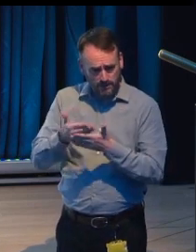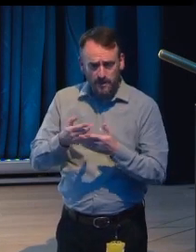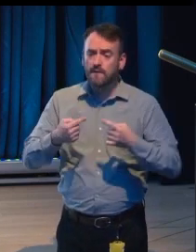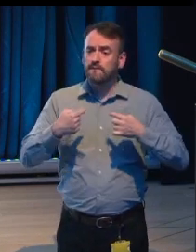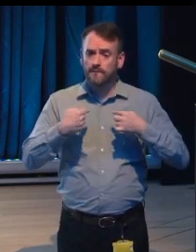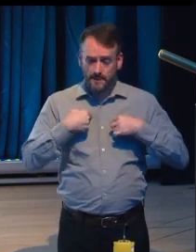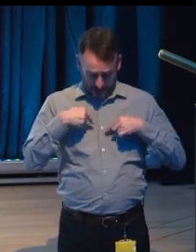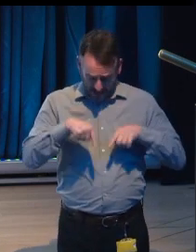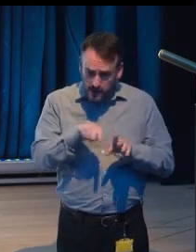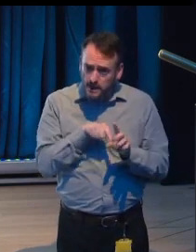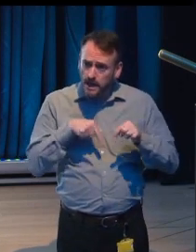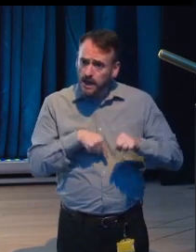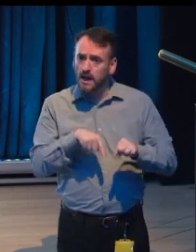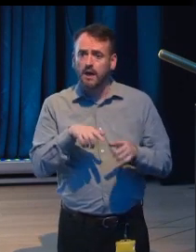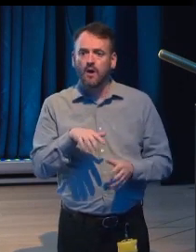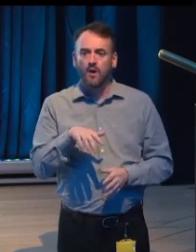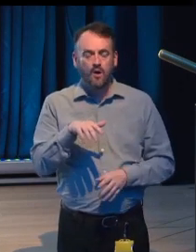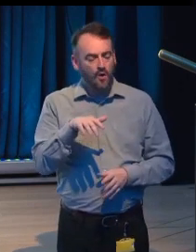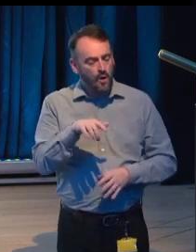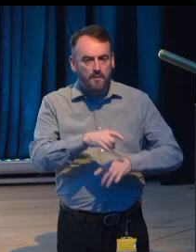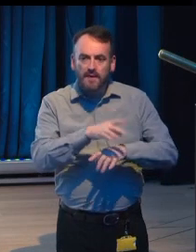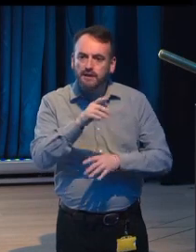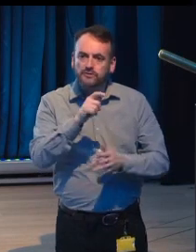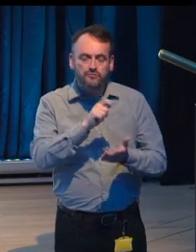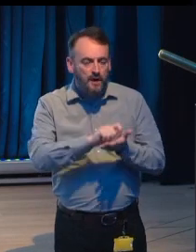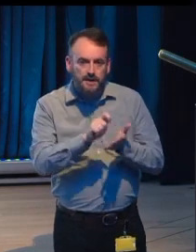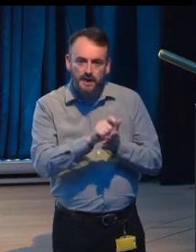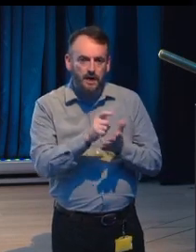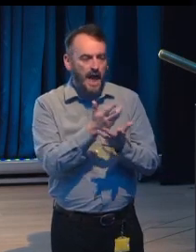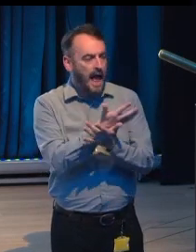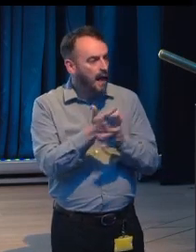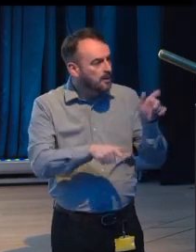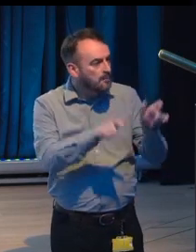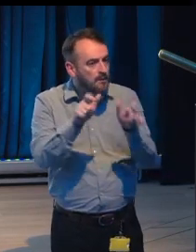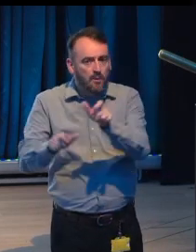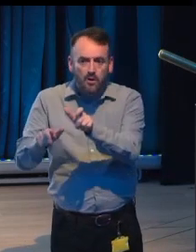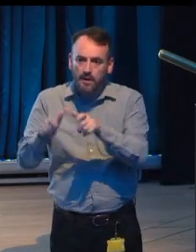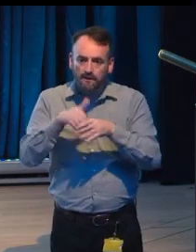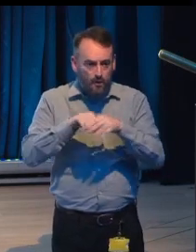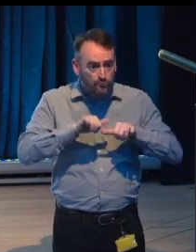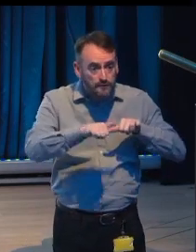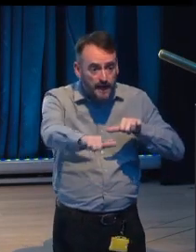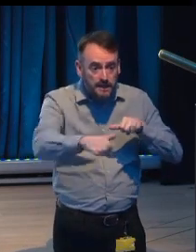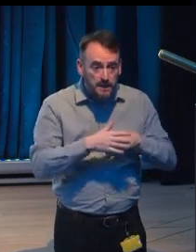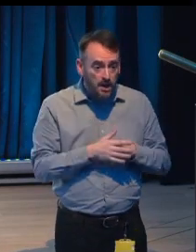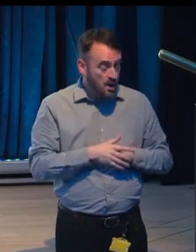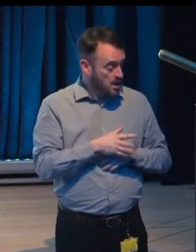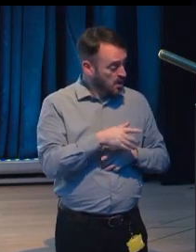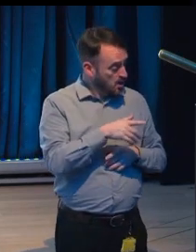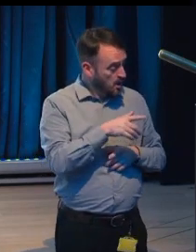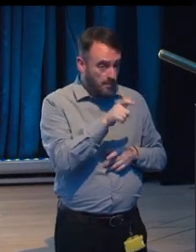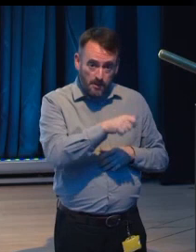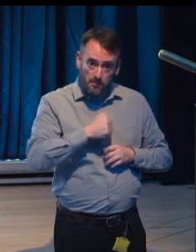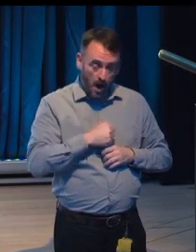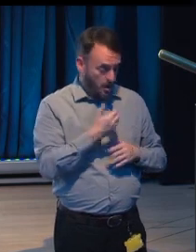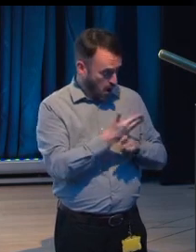when I started writing professionally was the number of people it would involve. People that would be reading my work, sometimes to my horror,